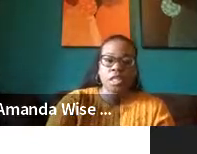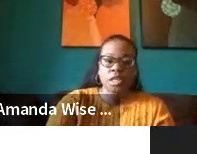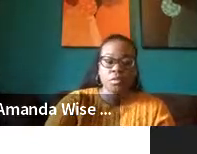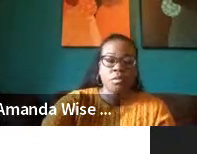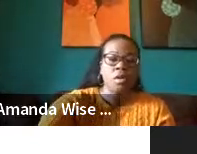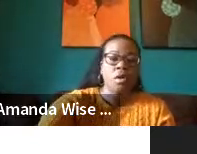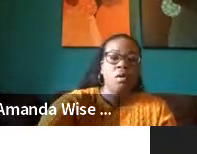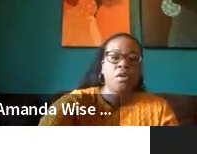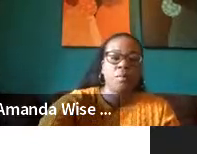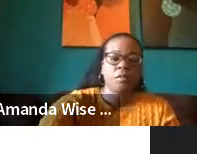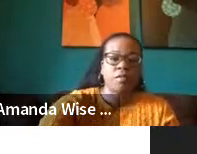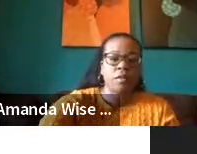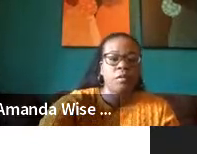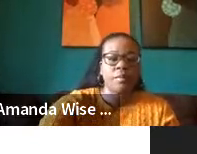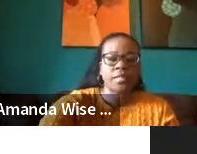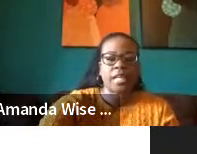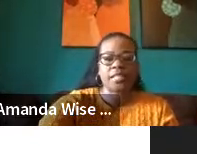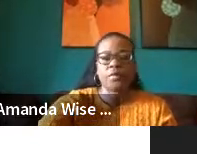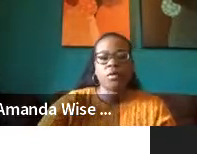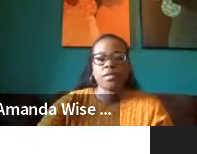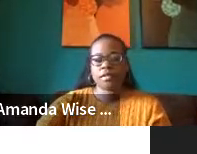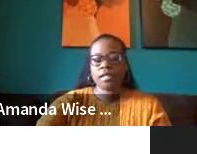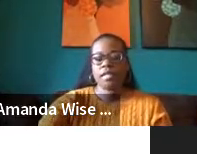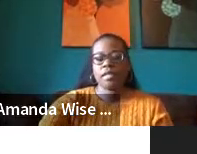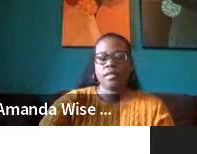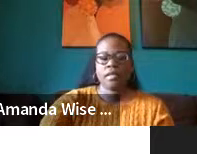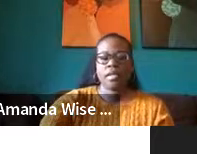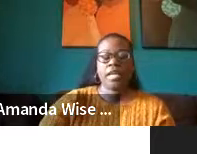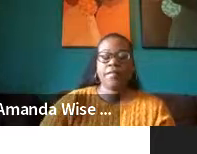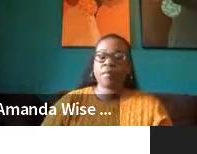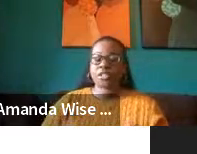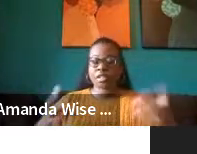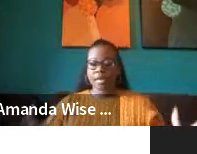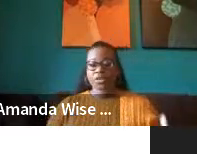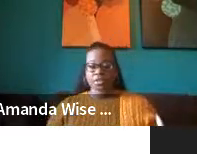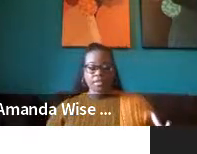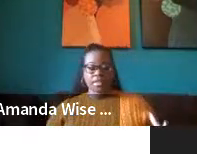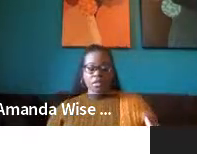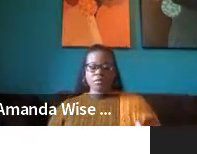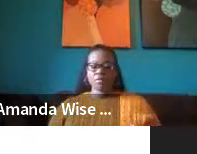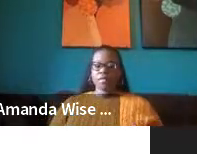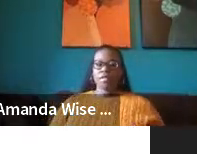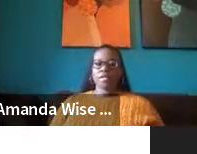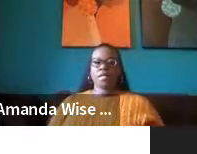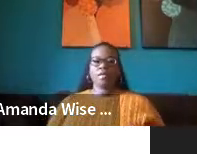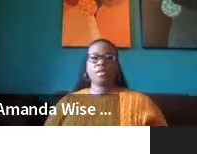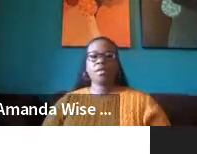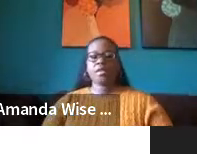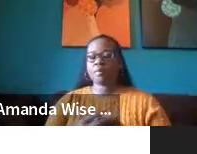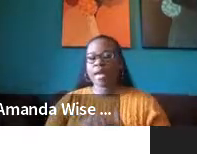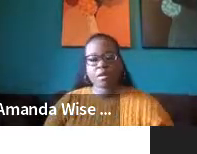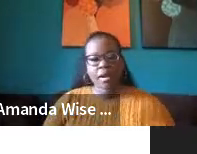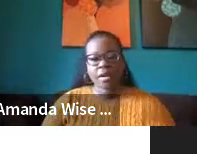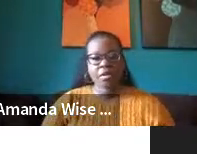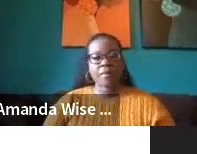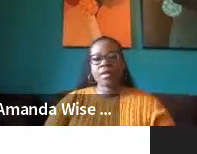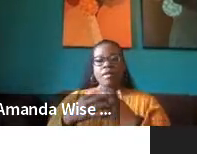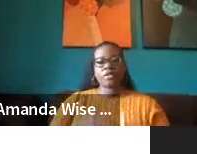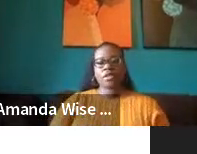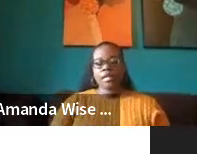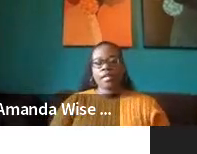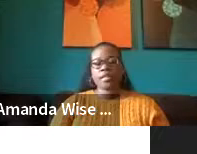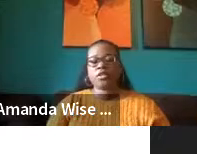should include on your portfolio website is, of course, information about yourself, you know, your background,